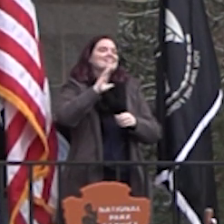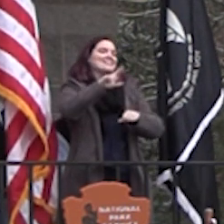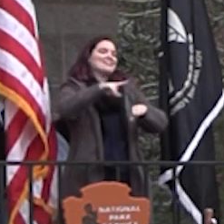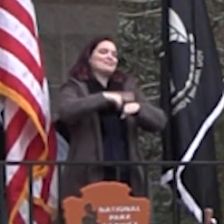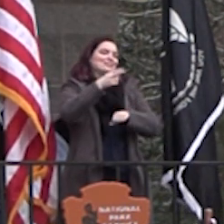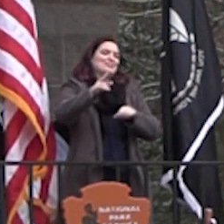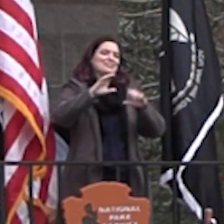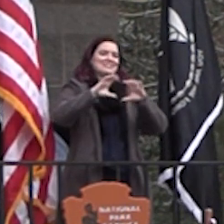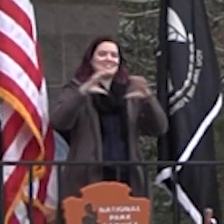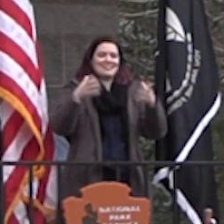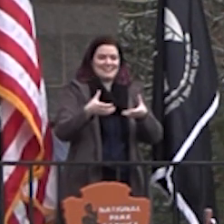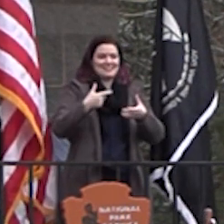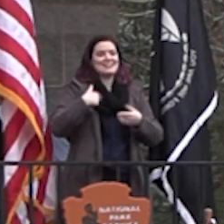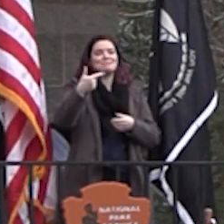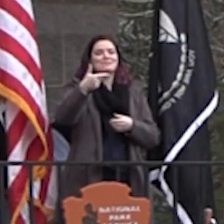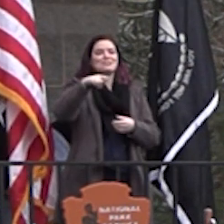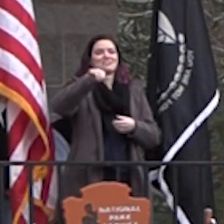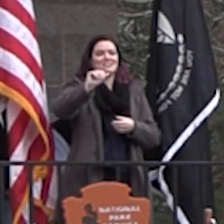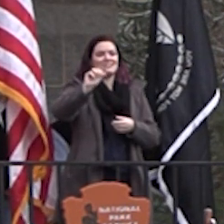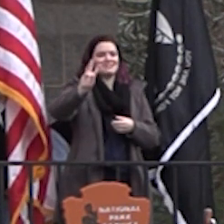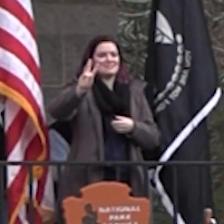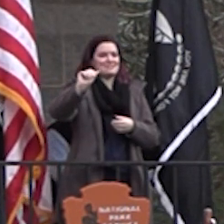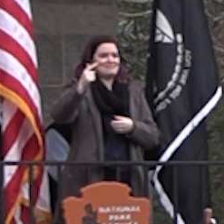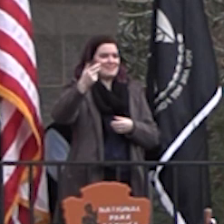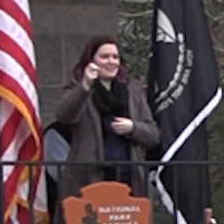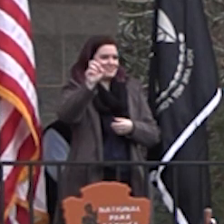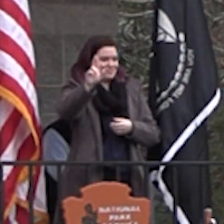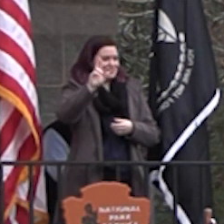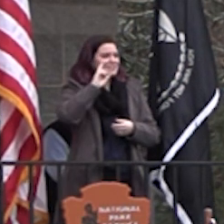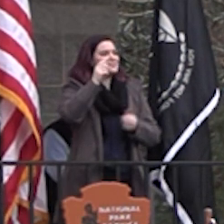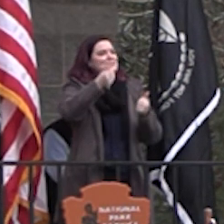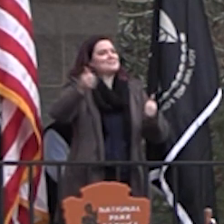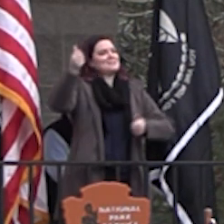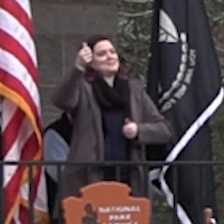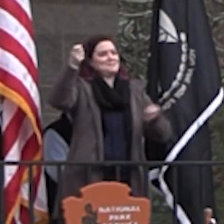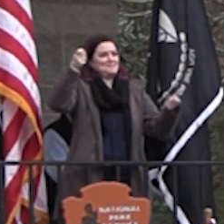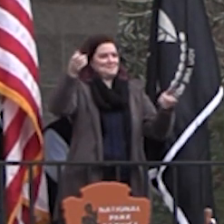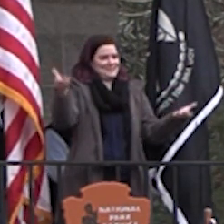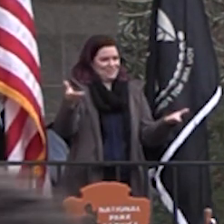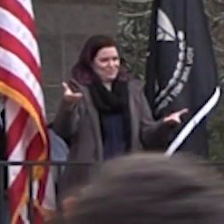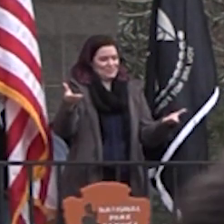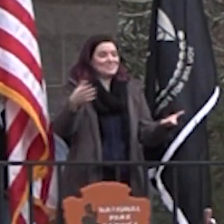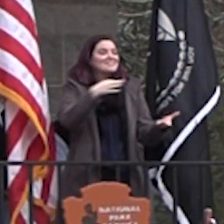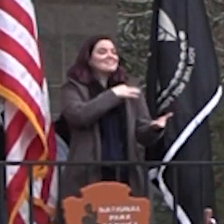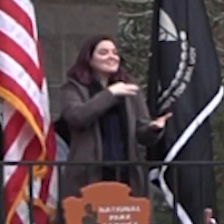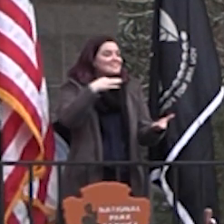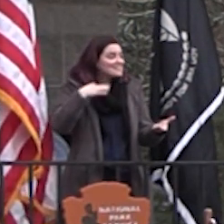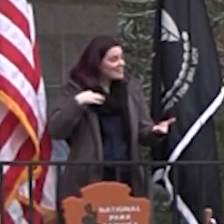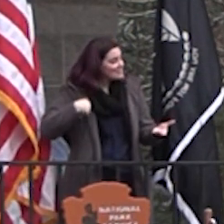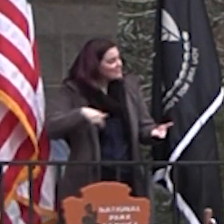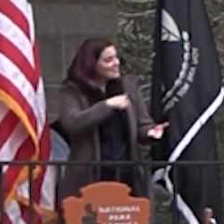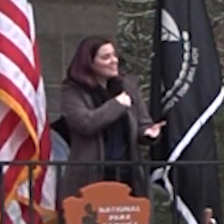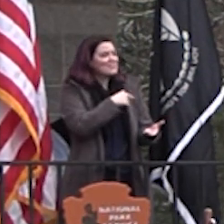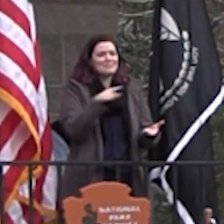Site. I'm Gia Wagner. I'm the superintendent here. The staff and I, along with all these